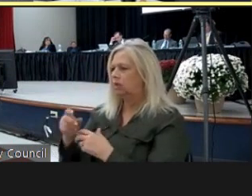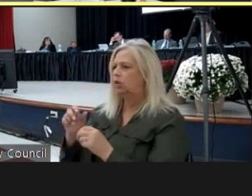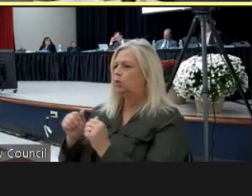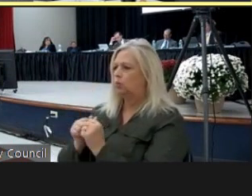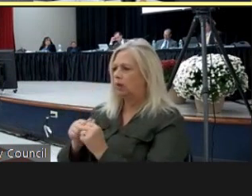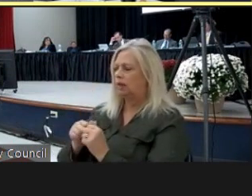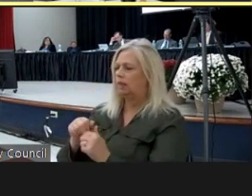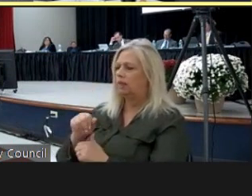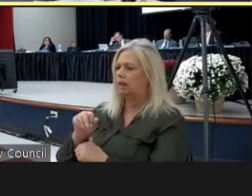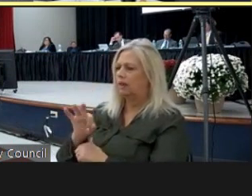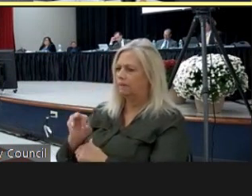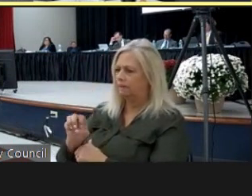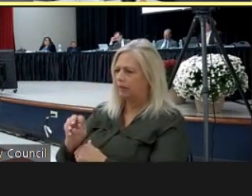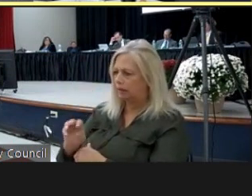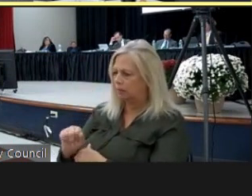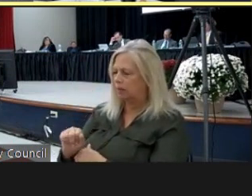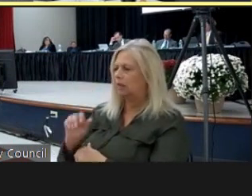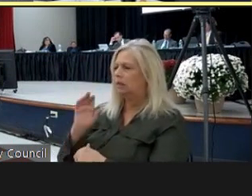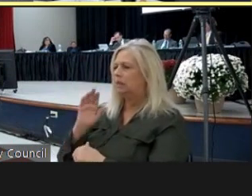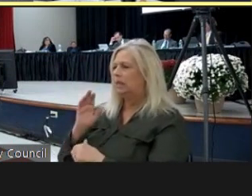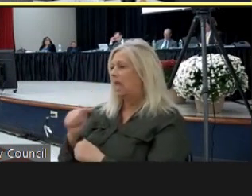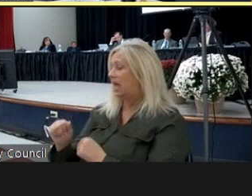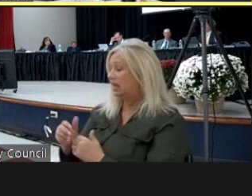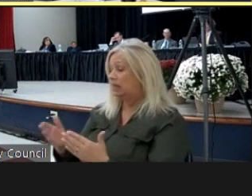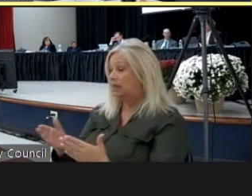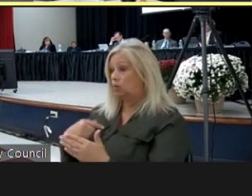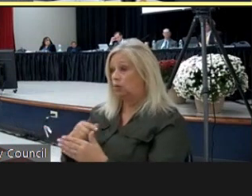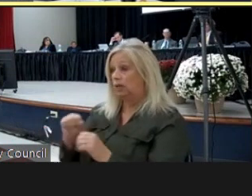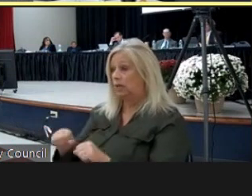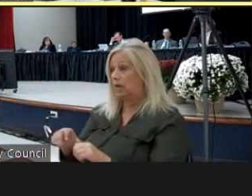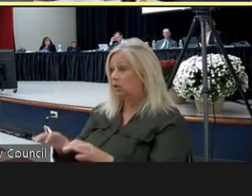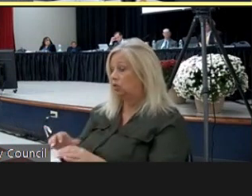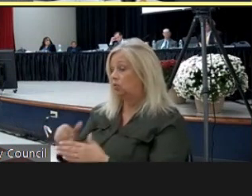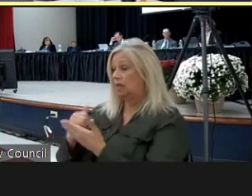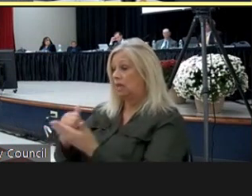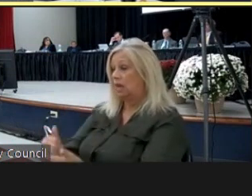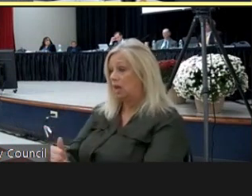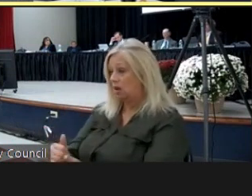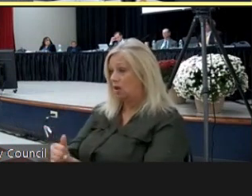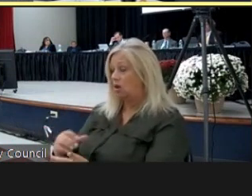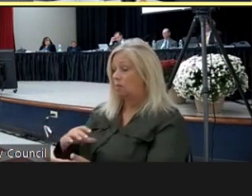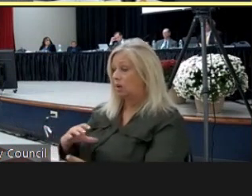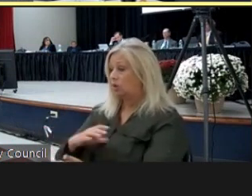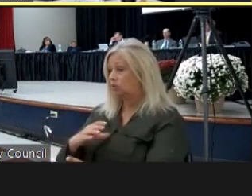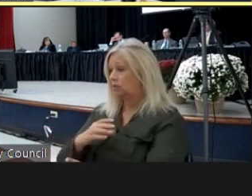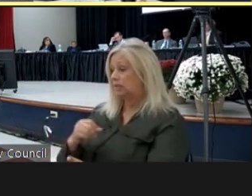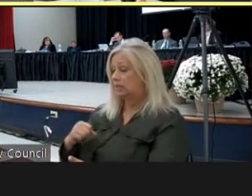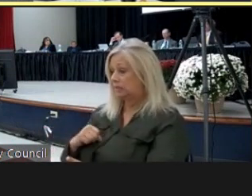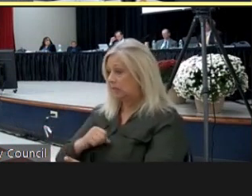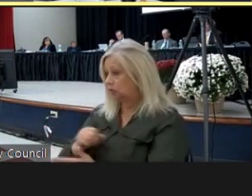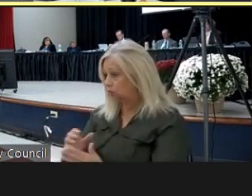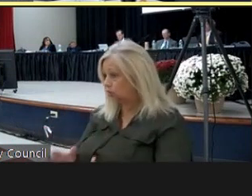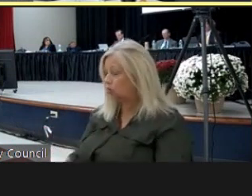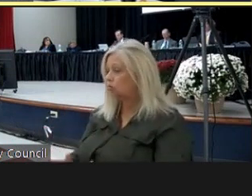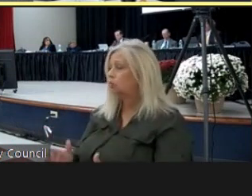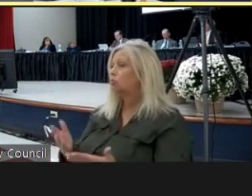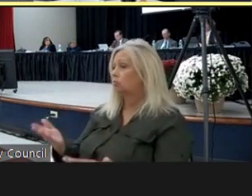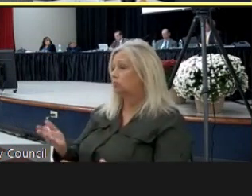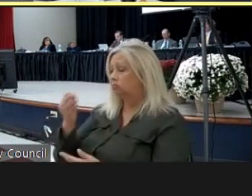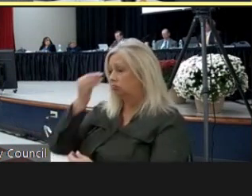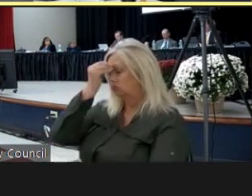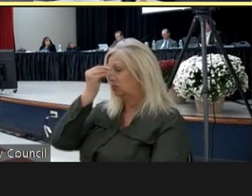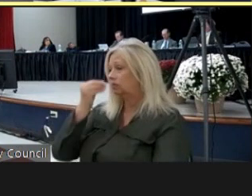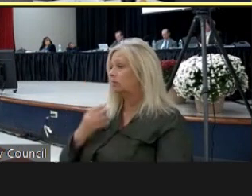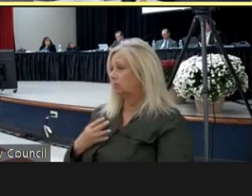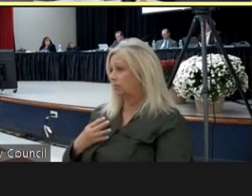if there's anything we can do to help, or have our congressman help, senators help on there too, let us do what we can to